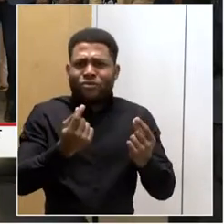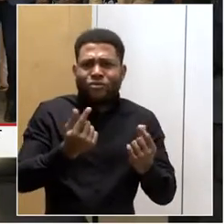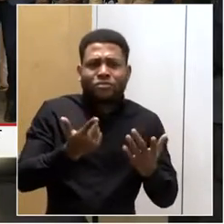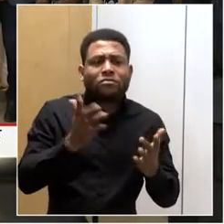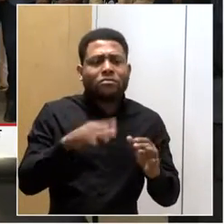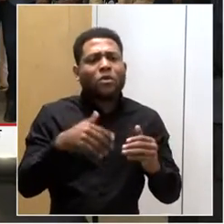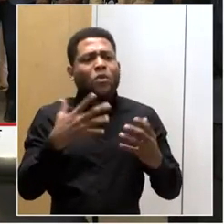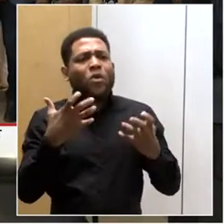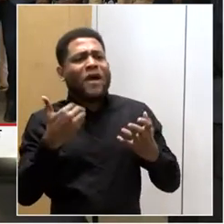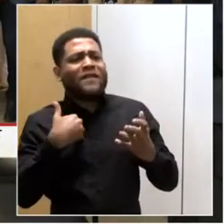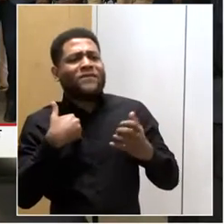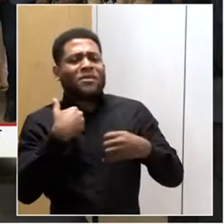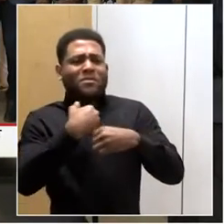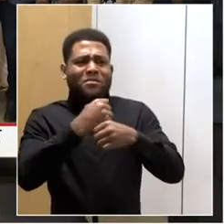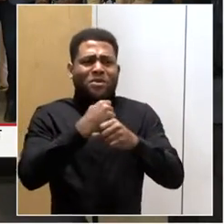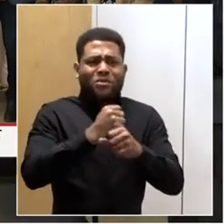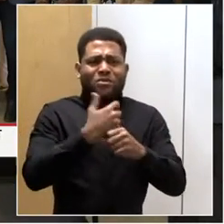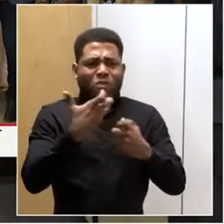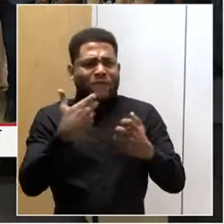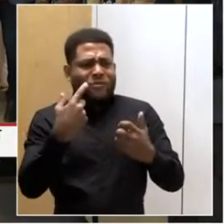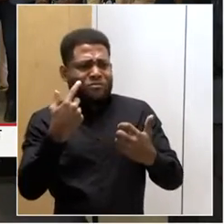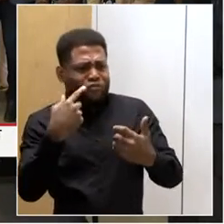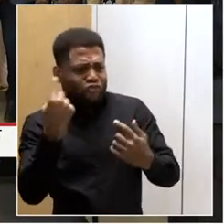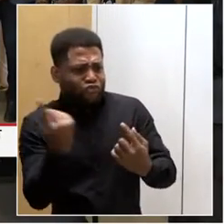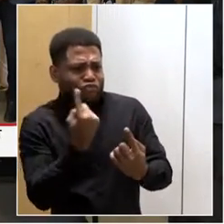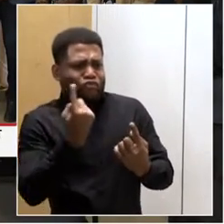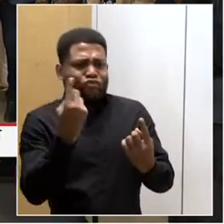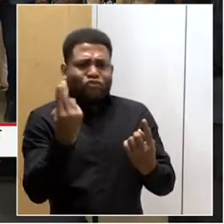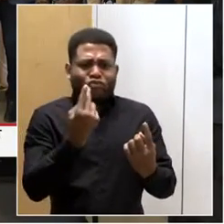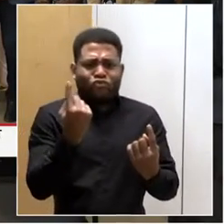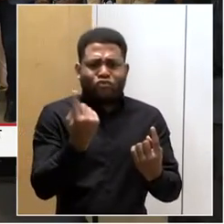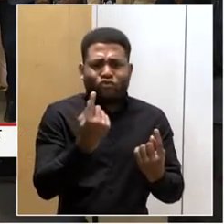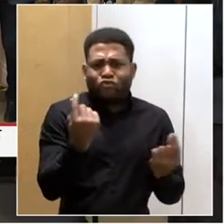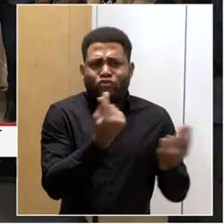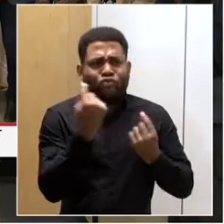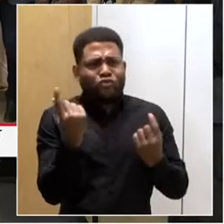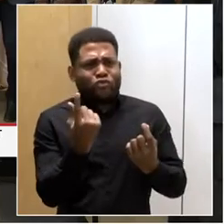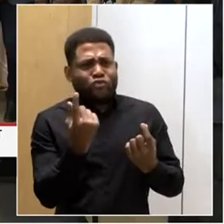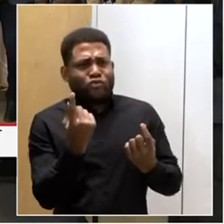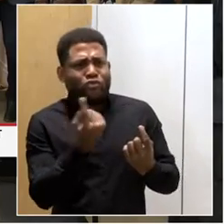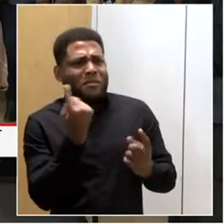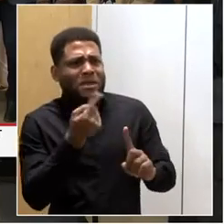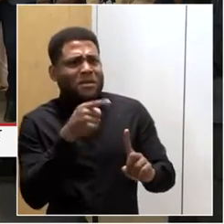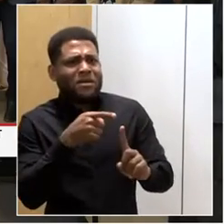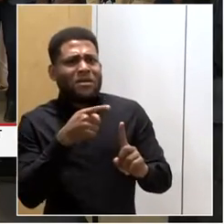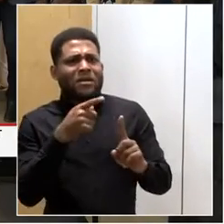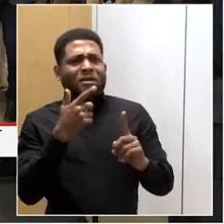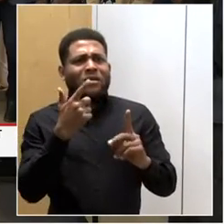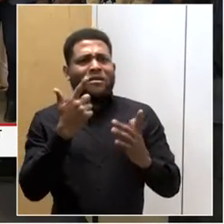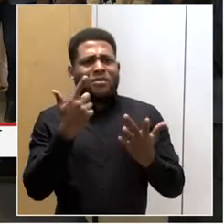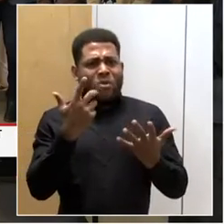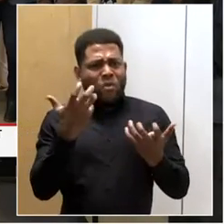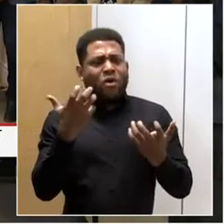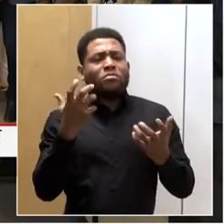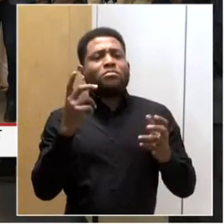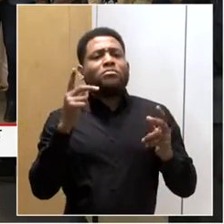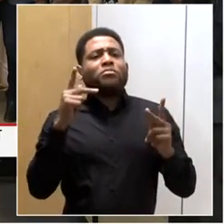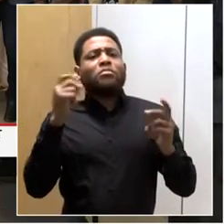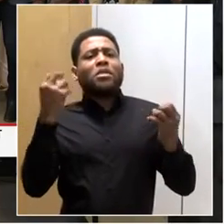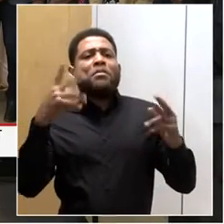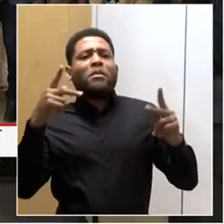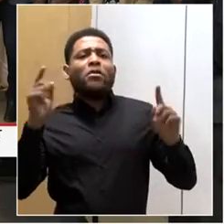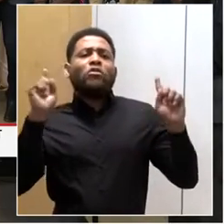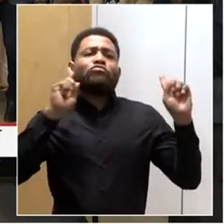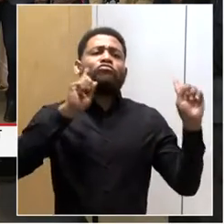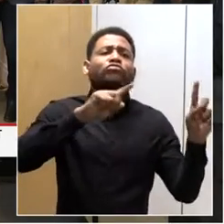want people coming and going. We want the thousands of people to come to Capitol Fringe, or the customers of other